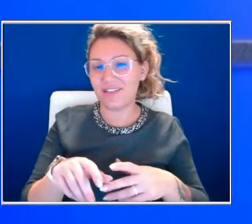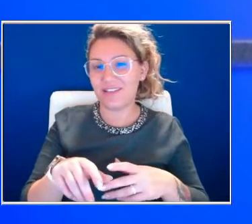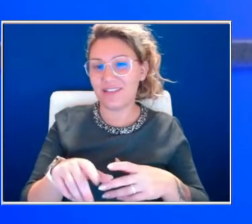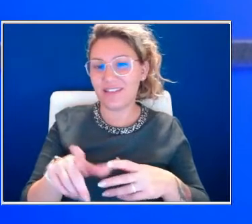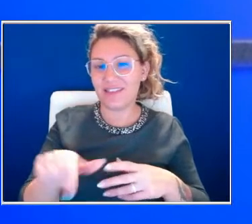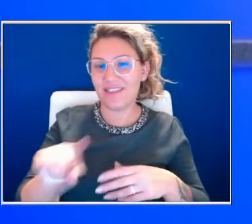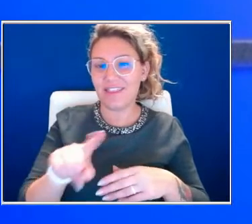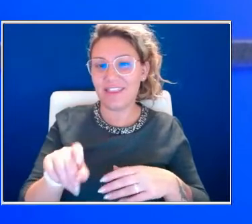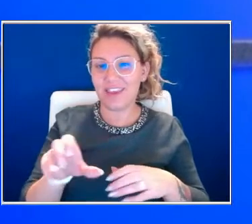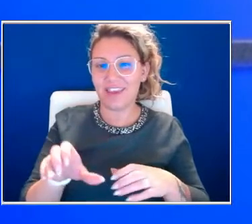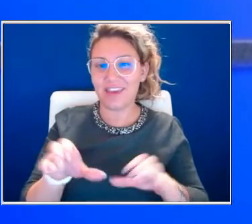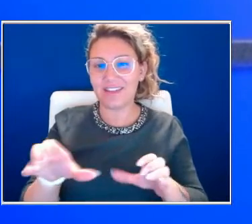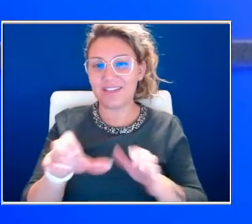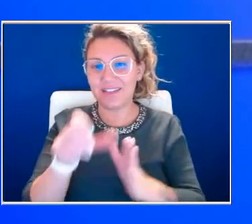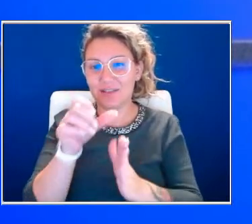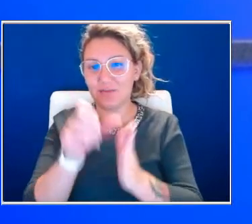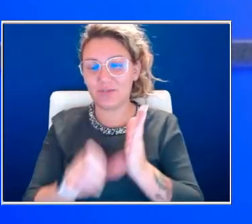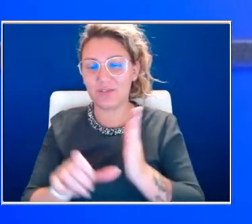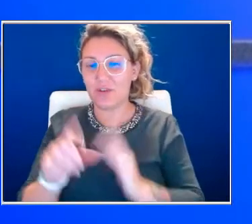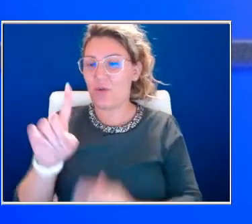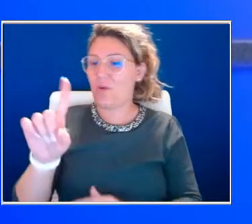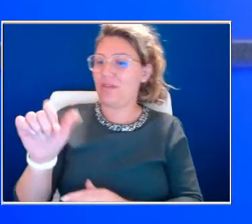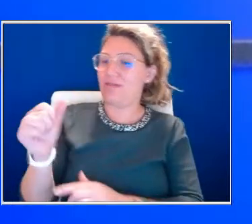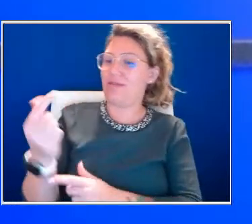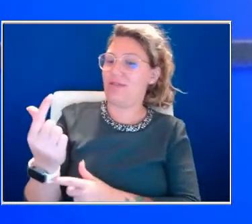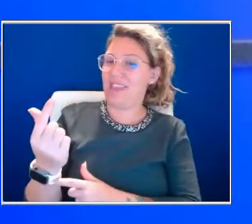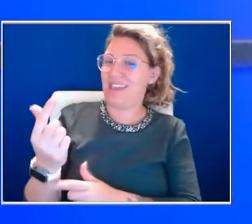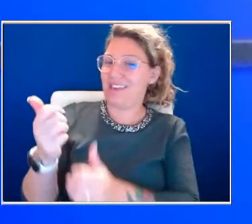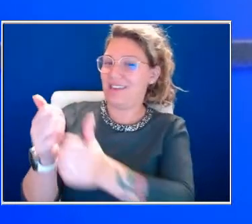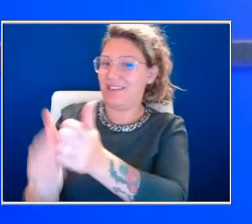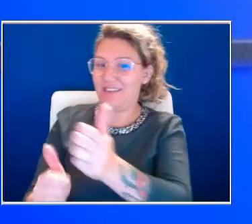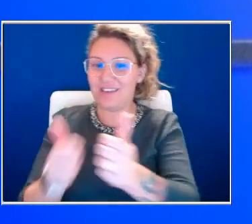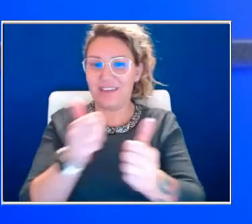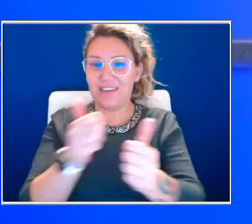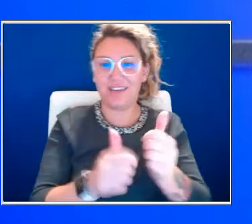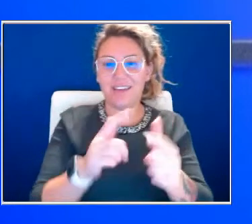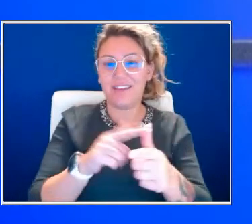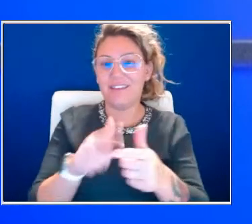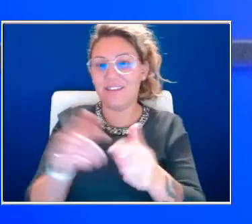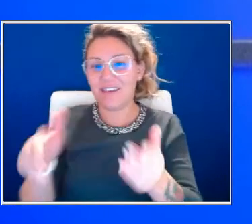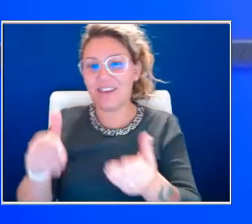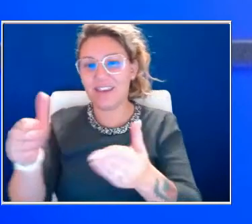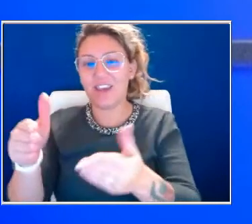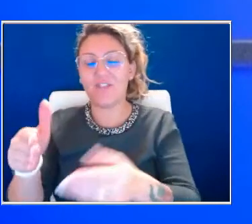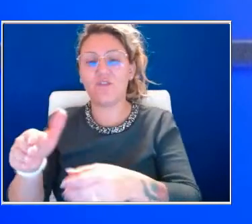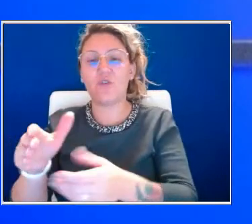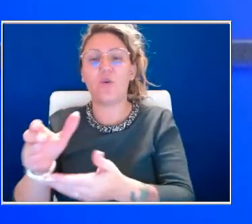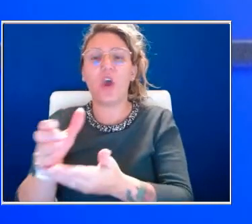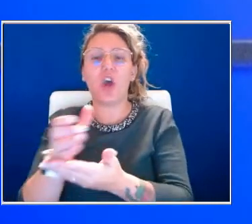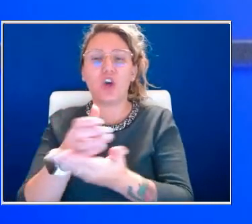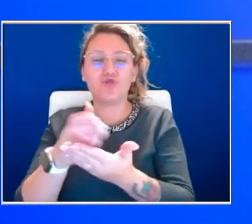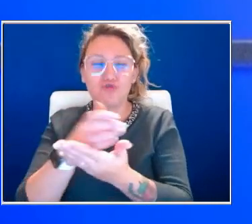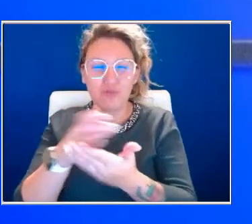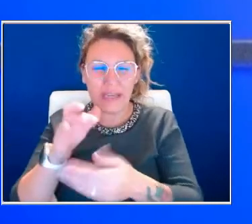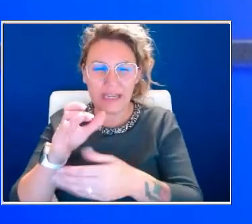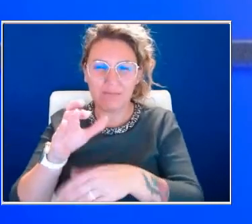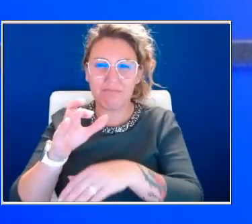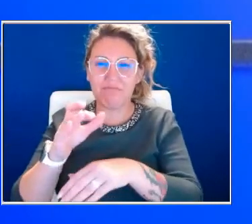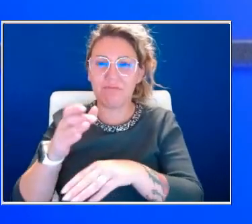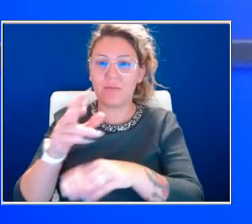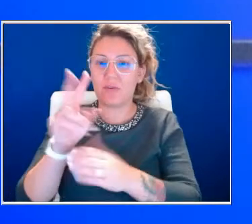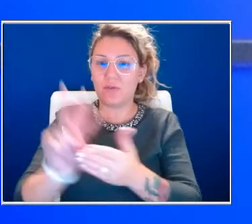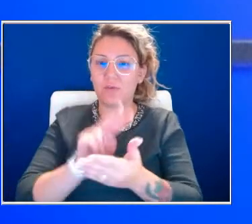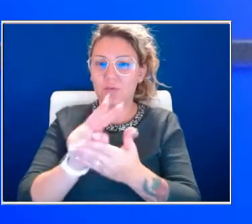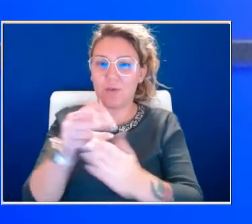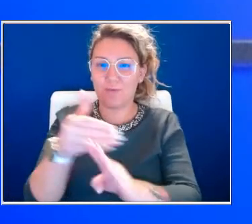the procedures one leg at a time, and they give you a cream that you have to put on your leg 2 hours before. So I had to get